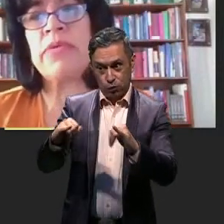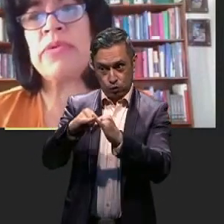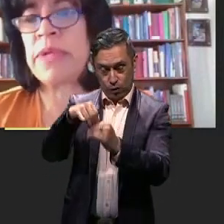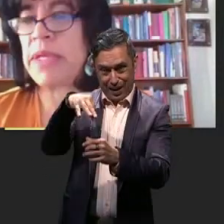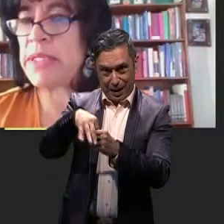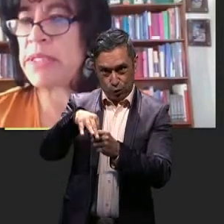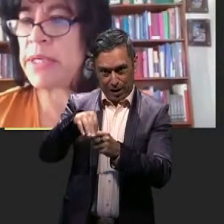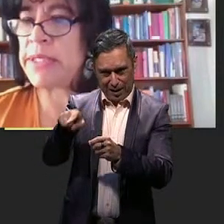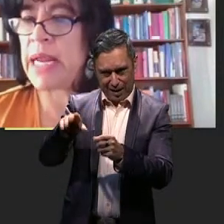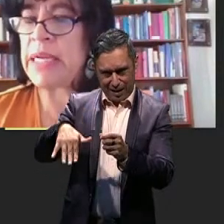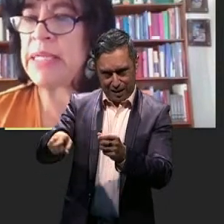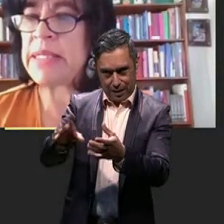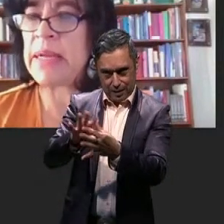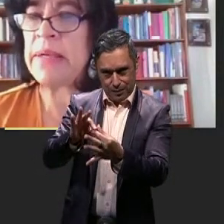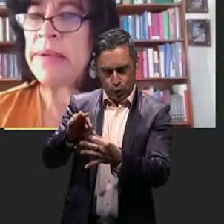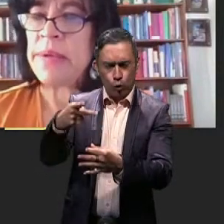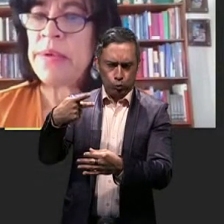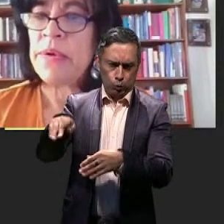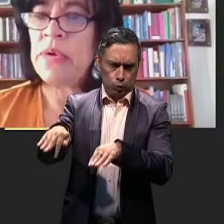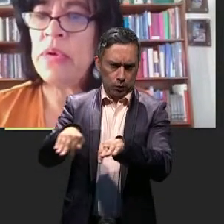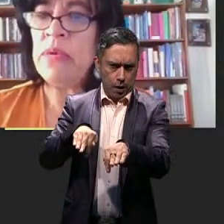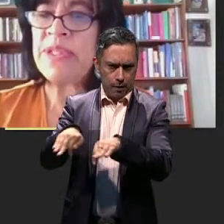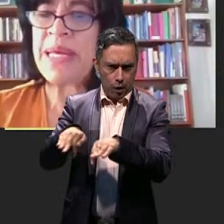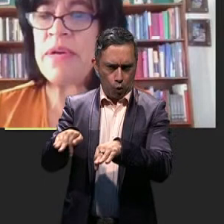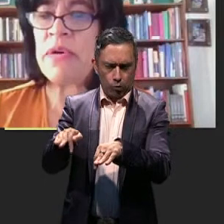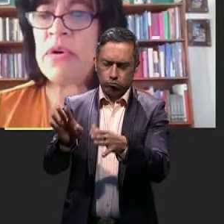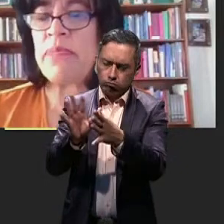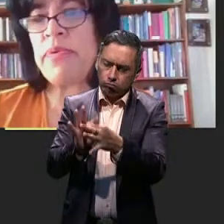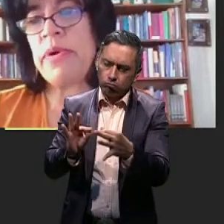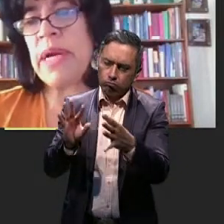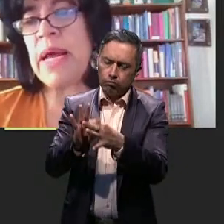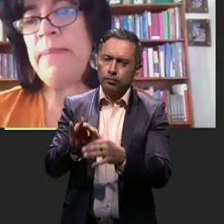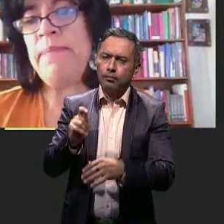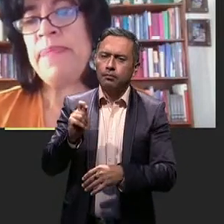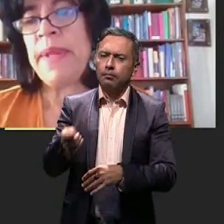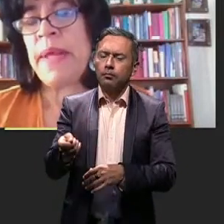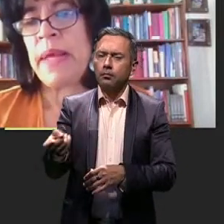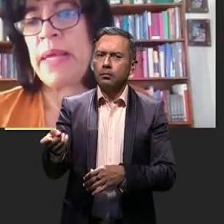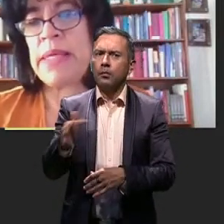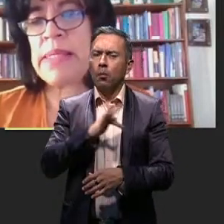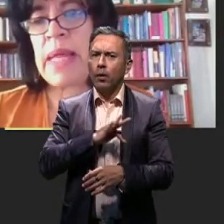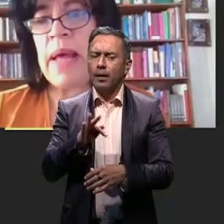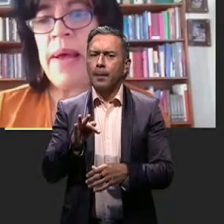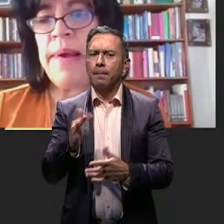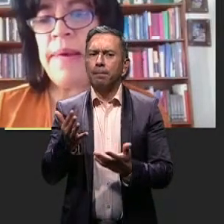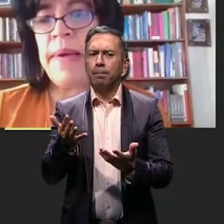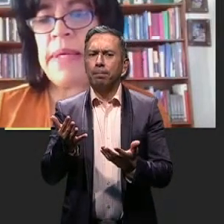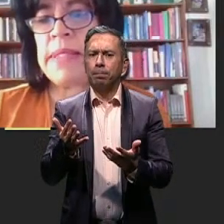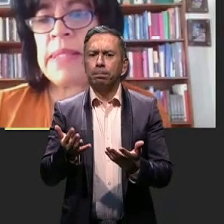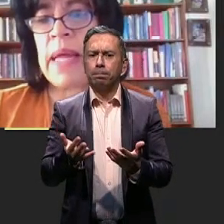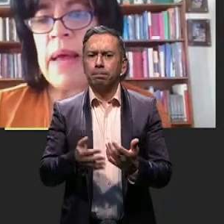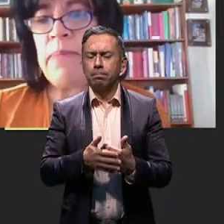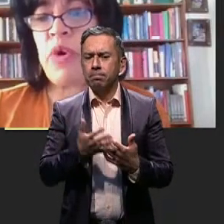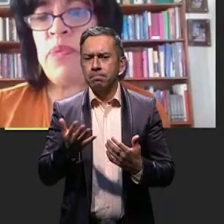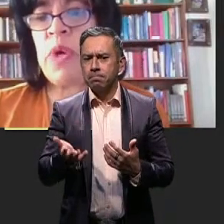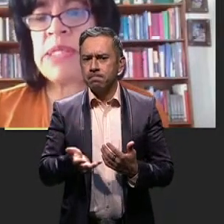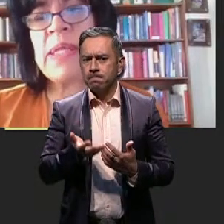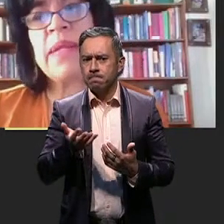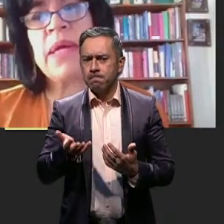have described from within the work that you carry out, how can